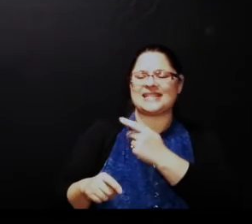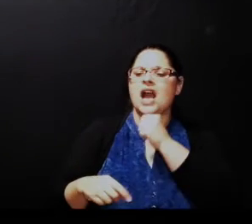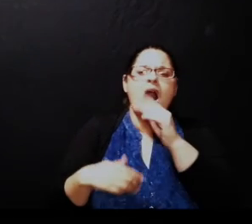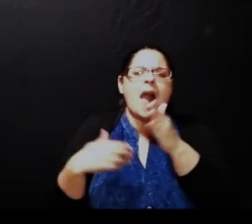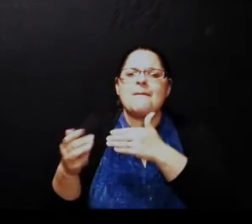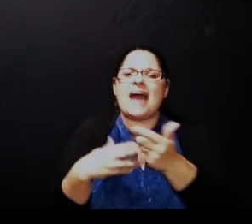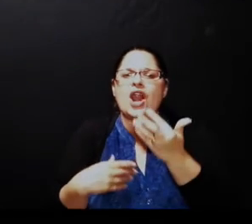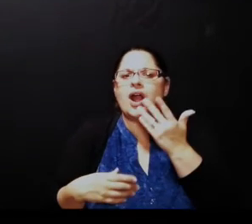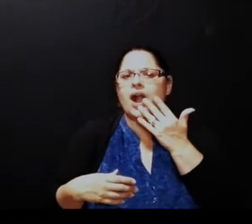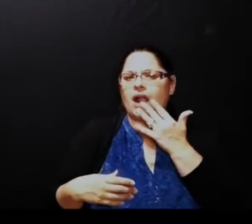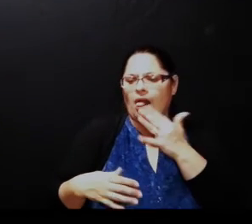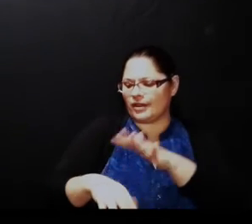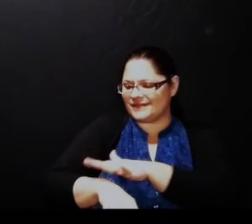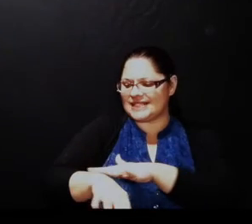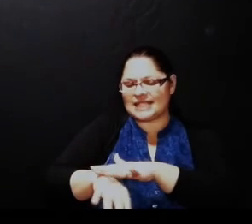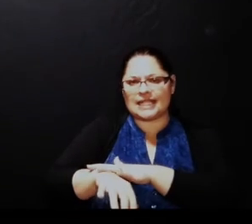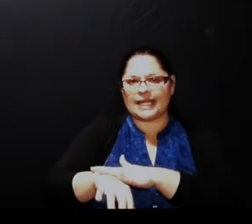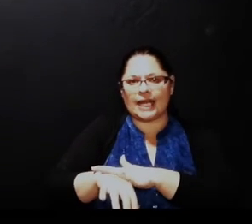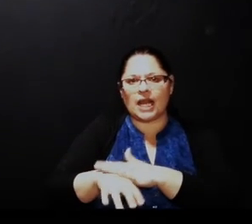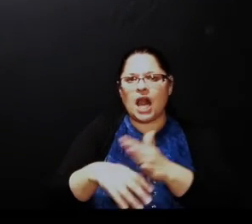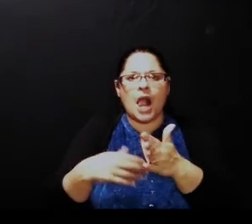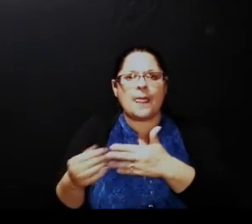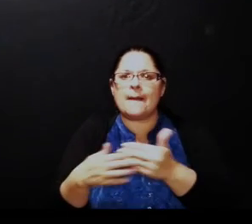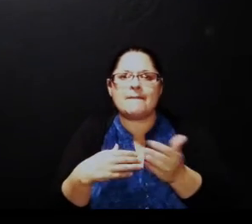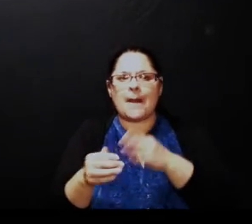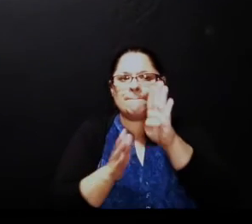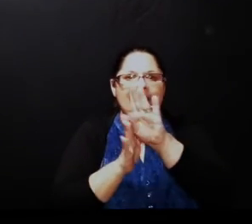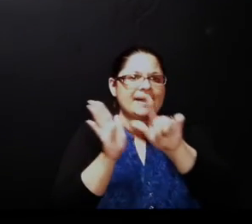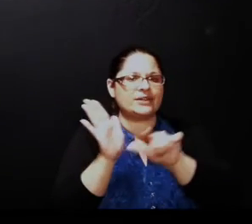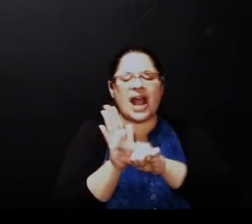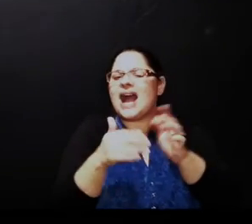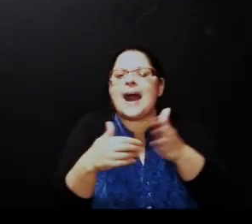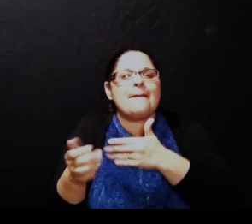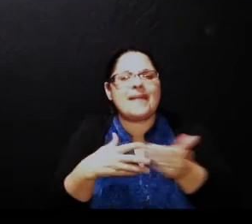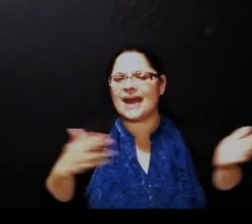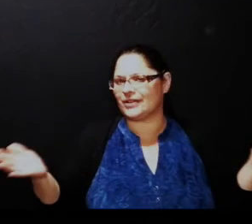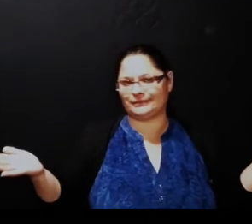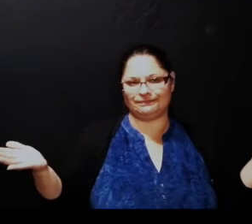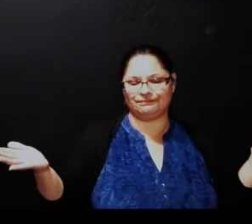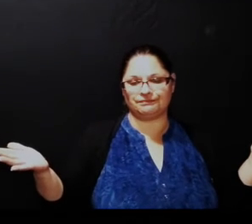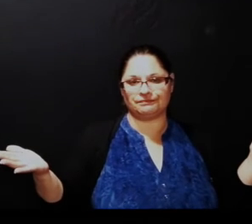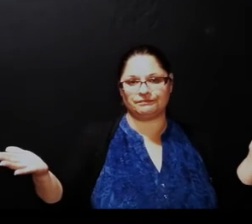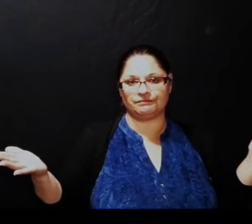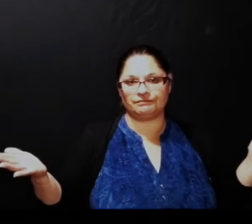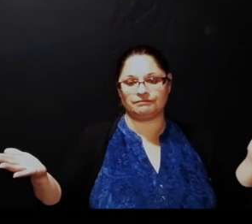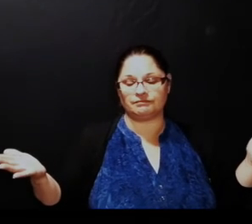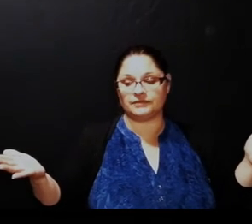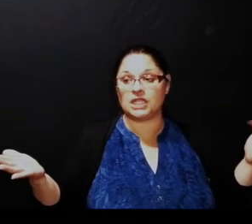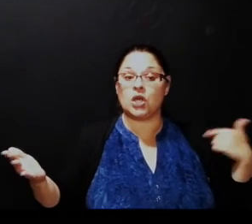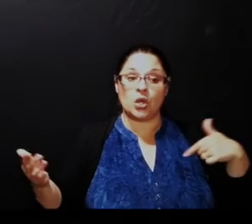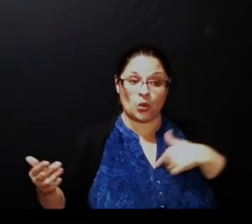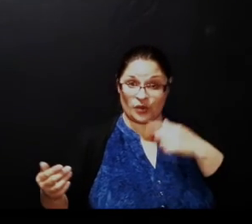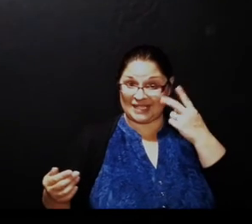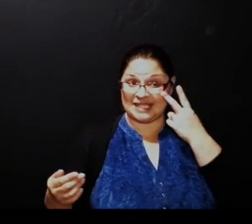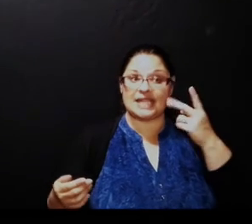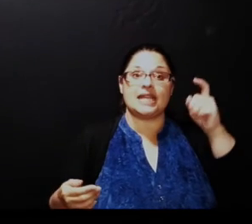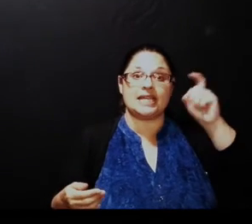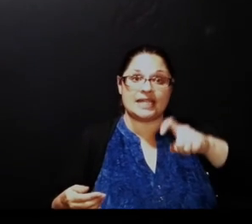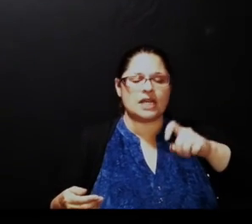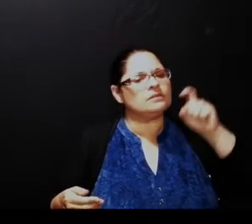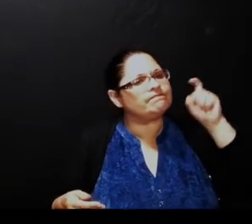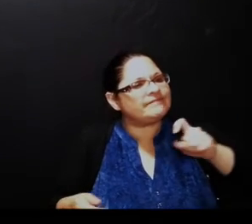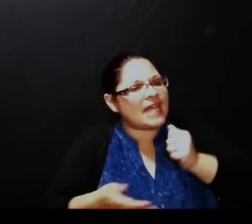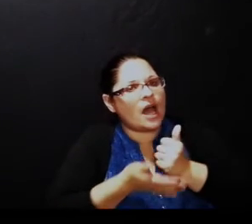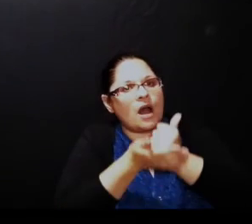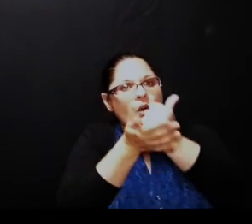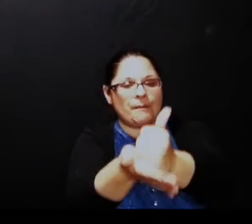says, reach them. He modeled it for us. We saw Him reach all. When we see a need, we're to do something about